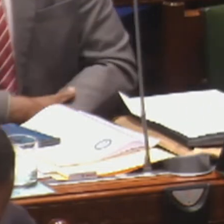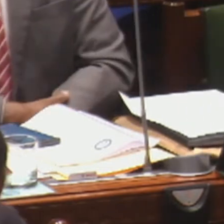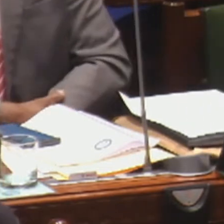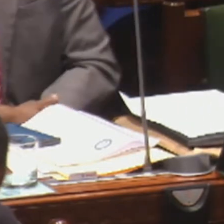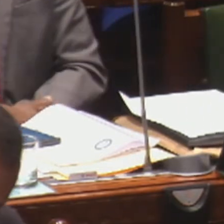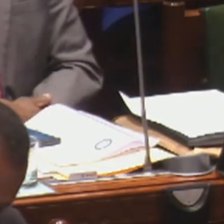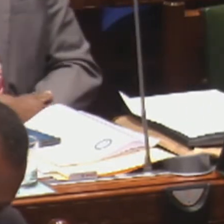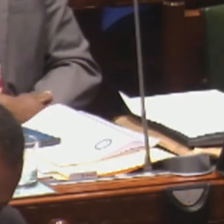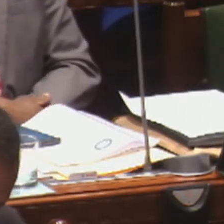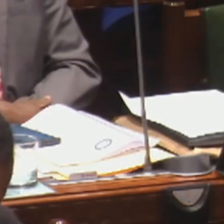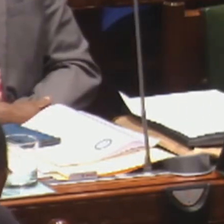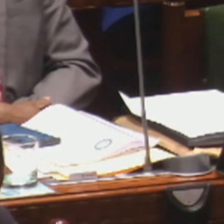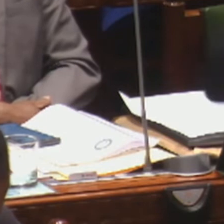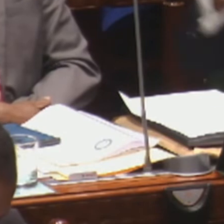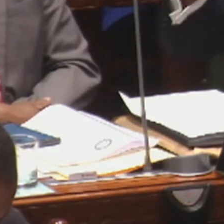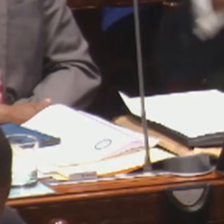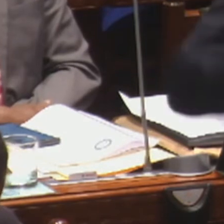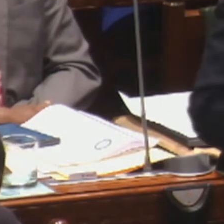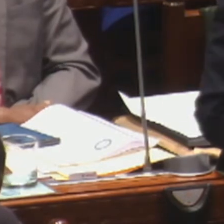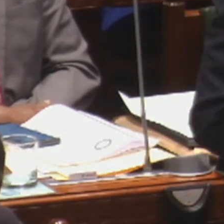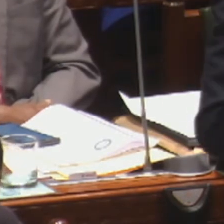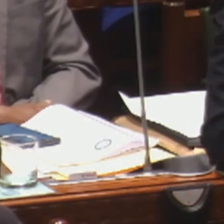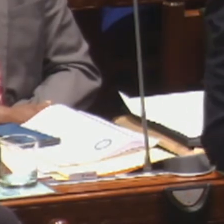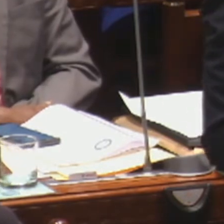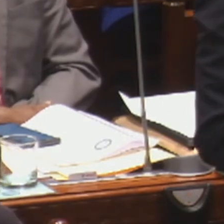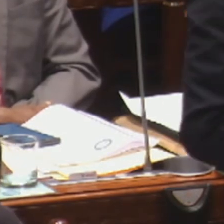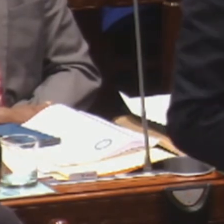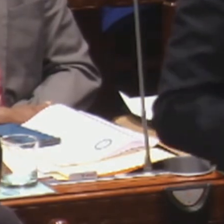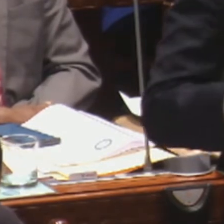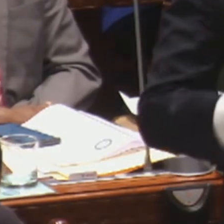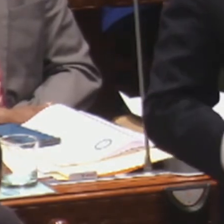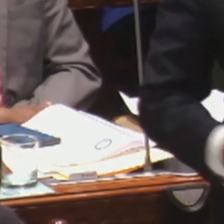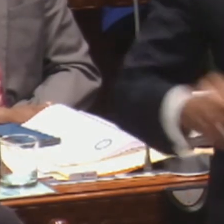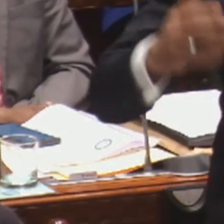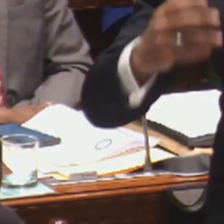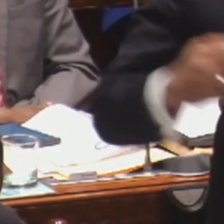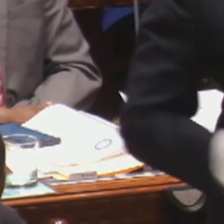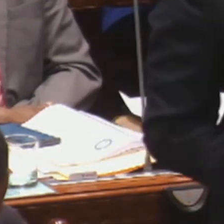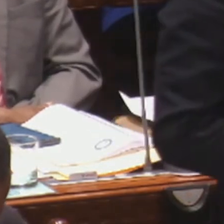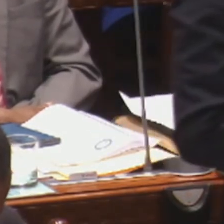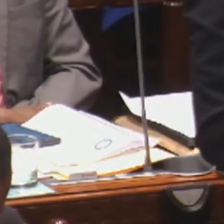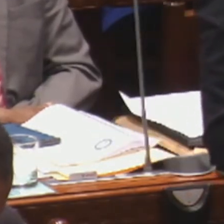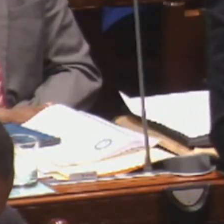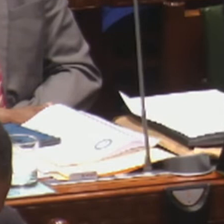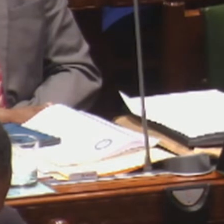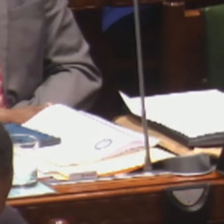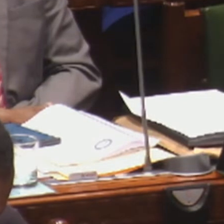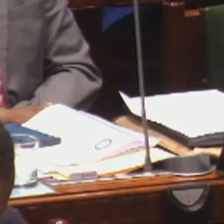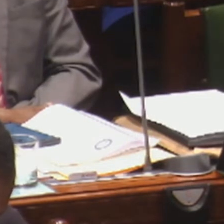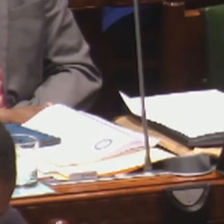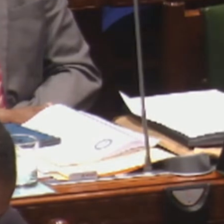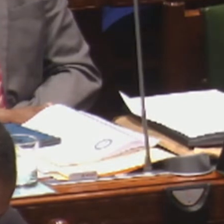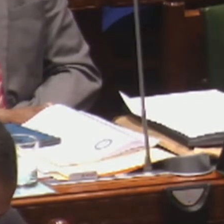about the nominal value itself. So you should understand that. If that's the case, then let's all pay Australian real estate price. Let's all